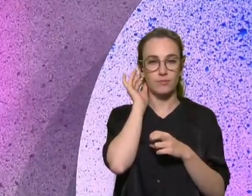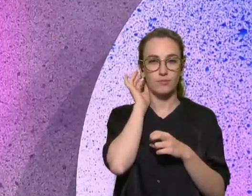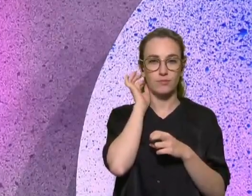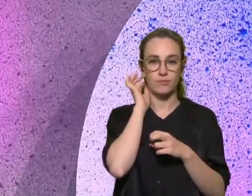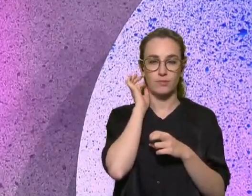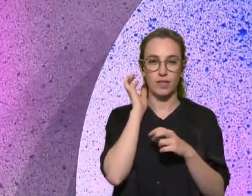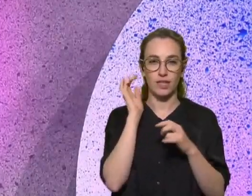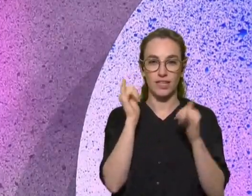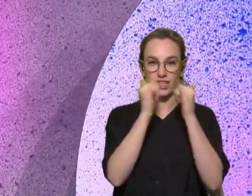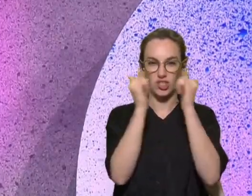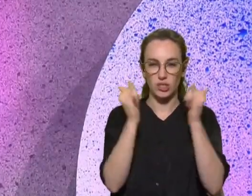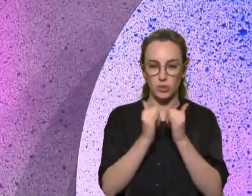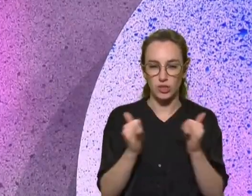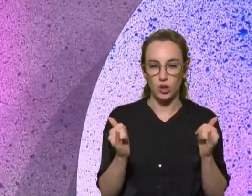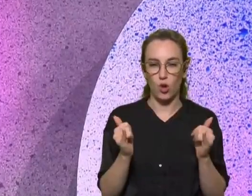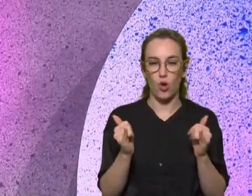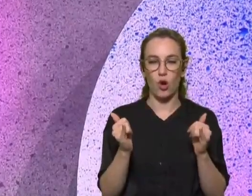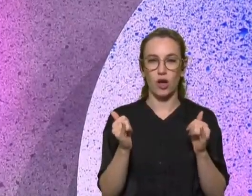institutions, or